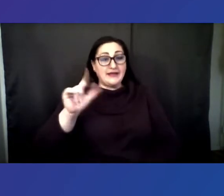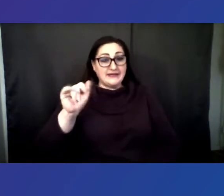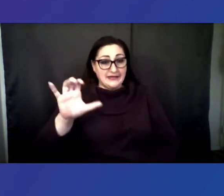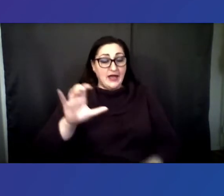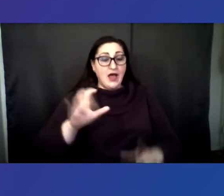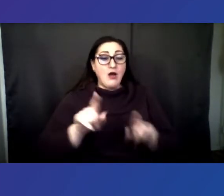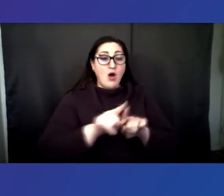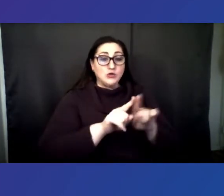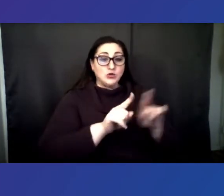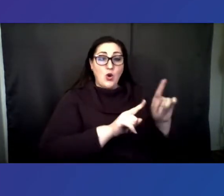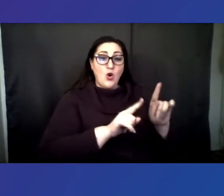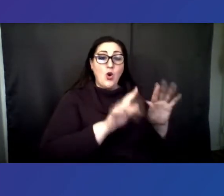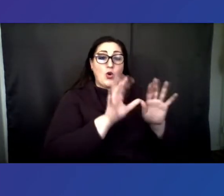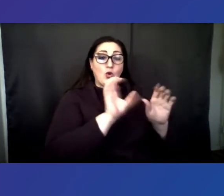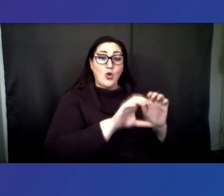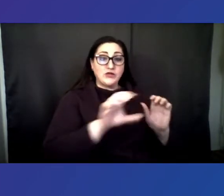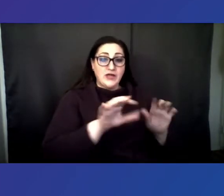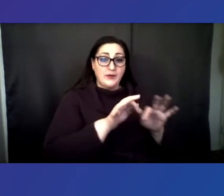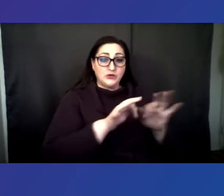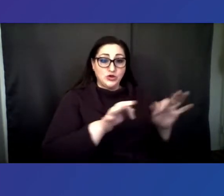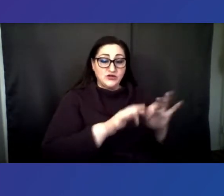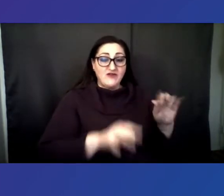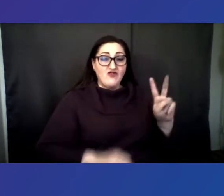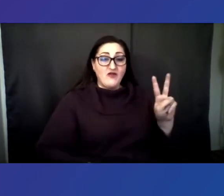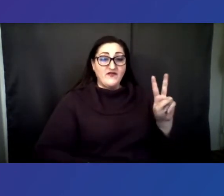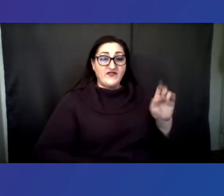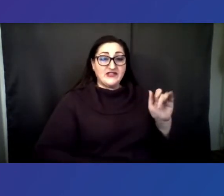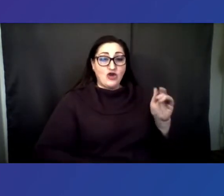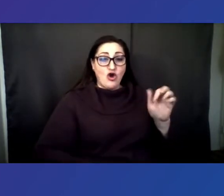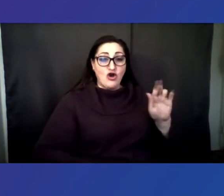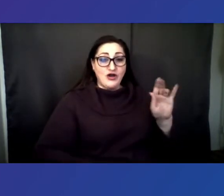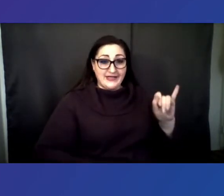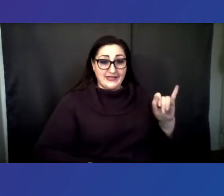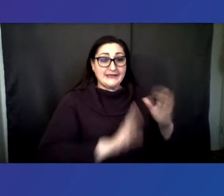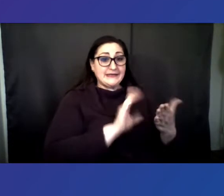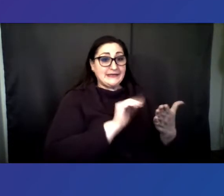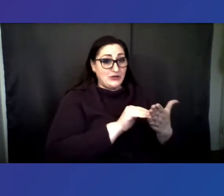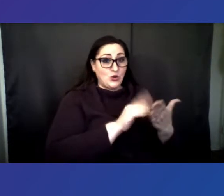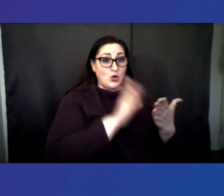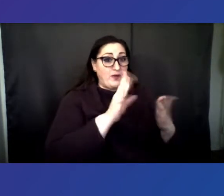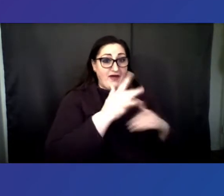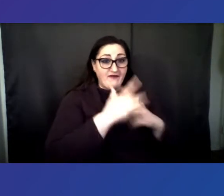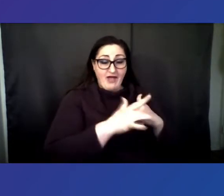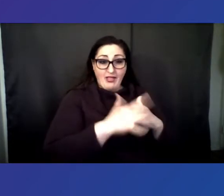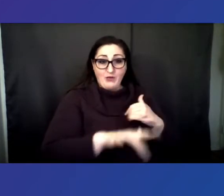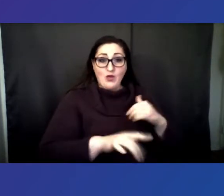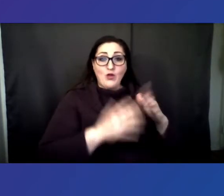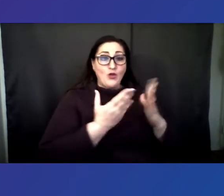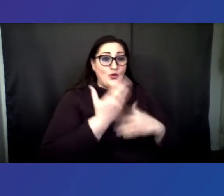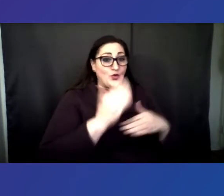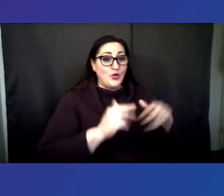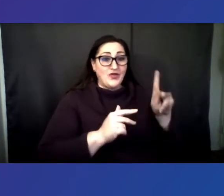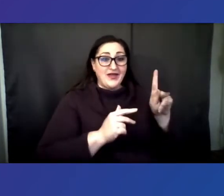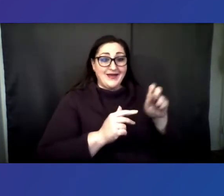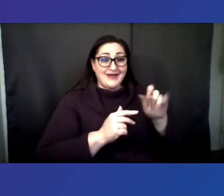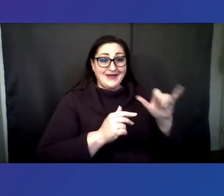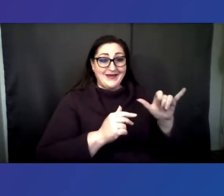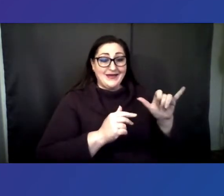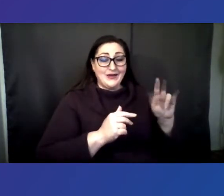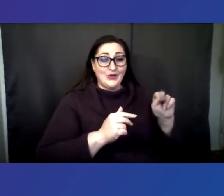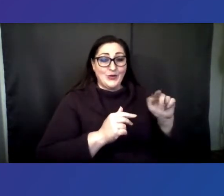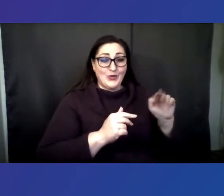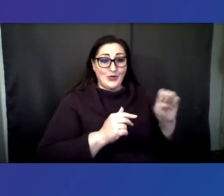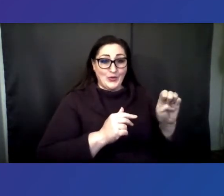services provided by the Viscardi Center will be available throughout the keynote. We will also post speaker information in the